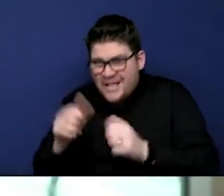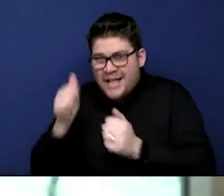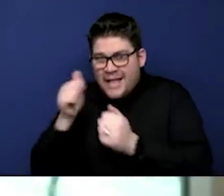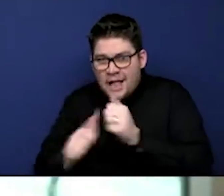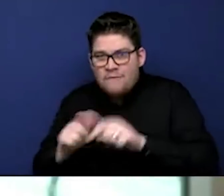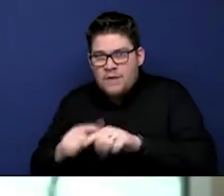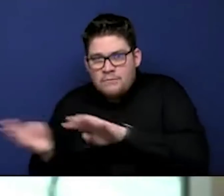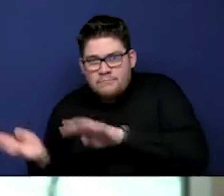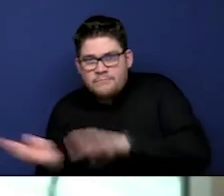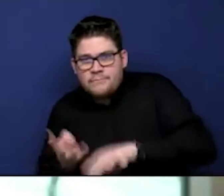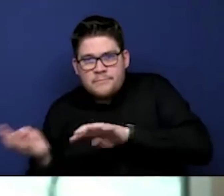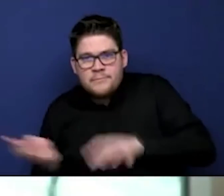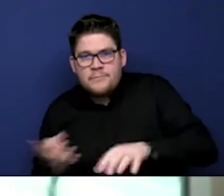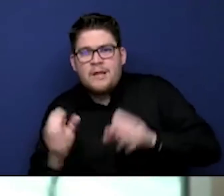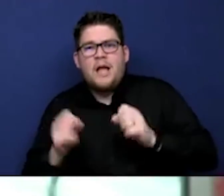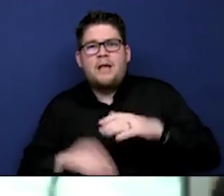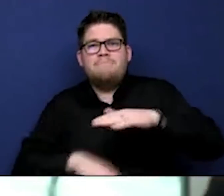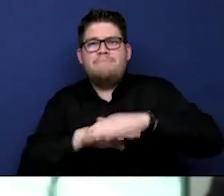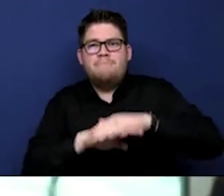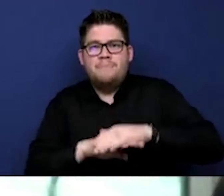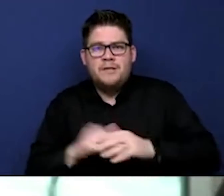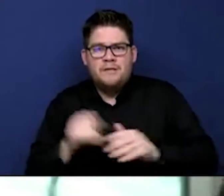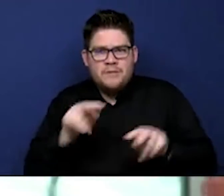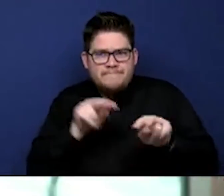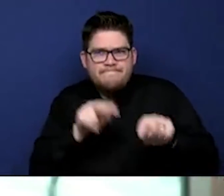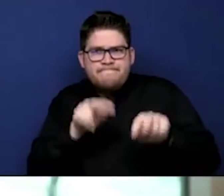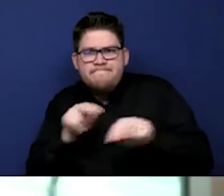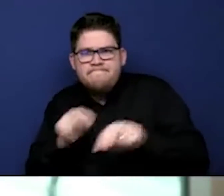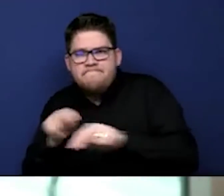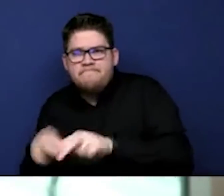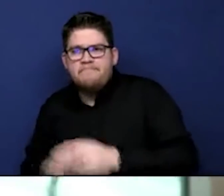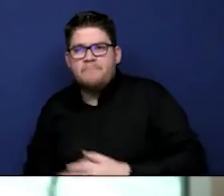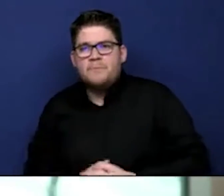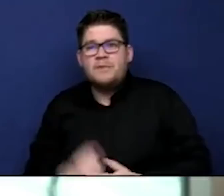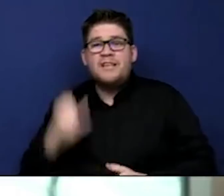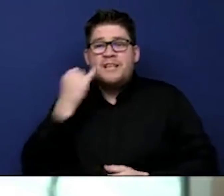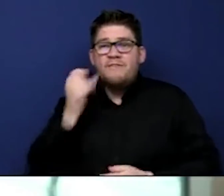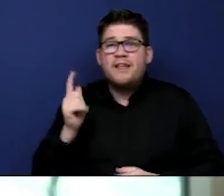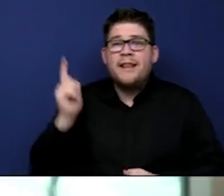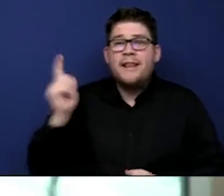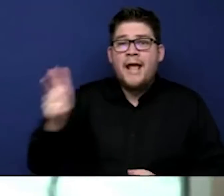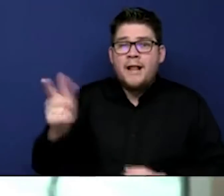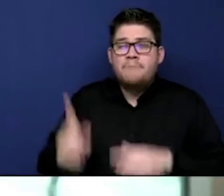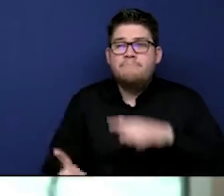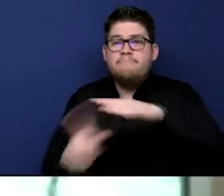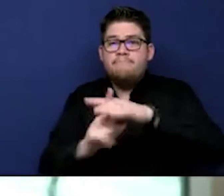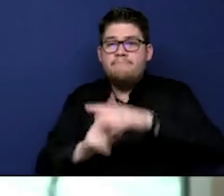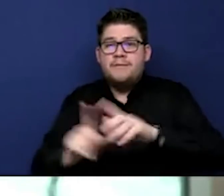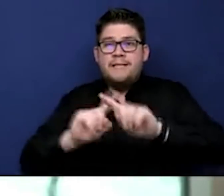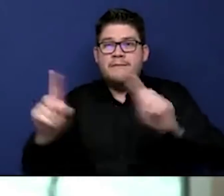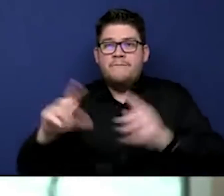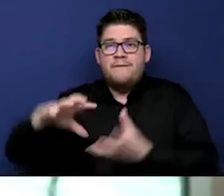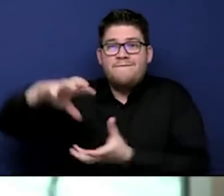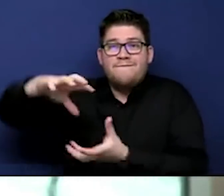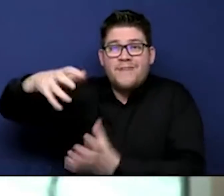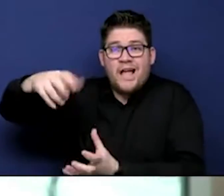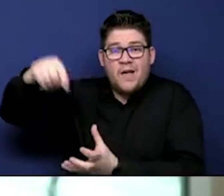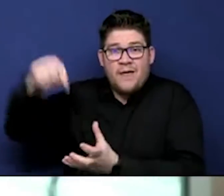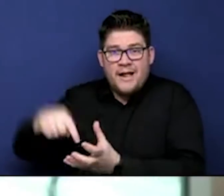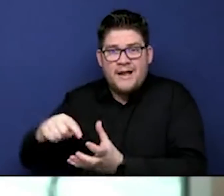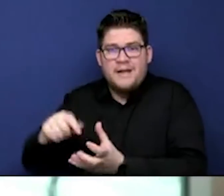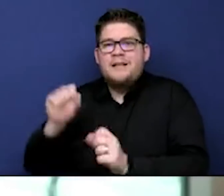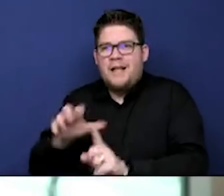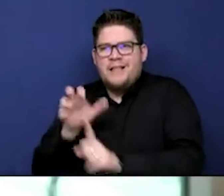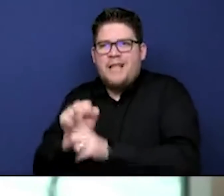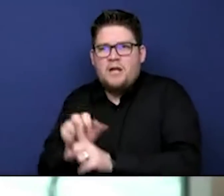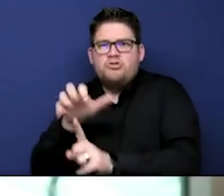any other new variants that have some different mutation arise in the province as well. And that is part of what we will be